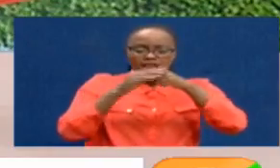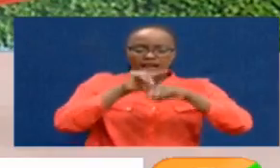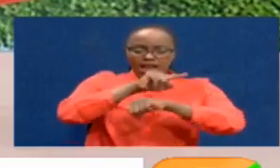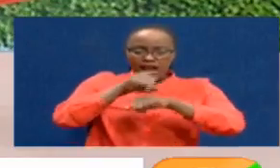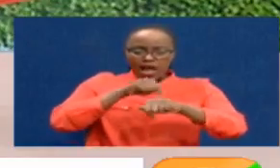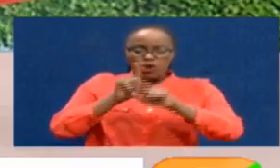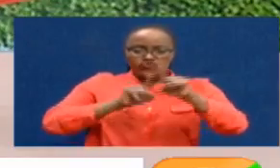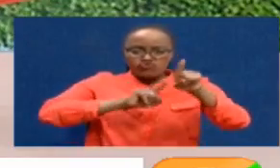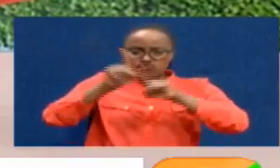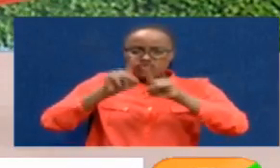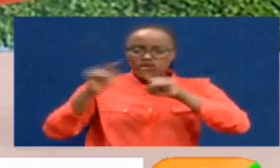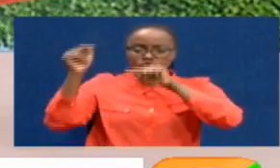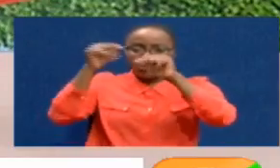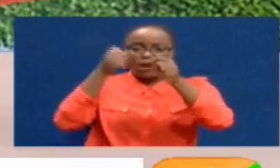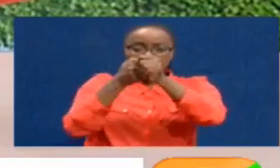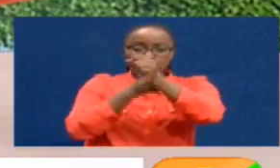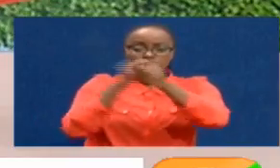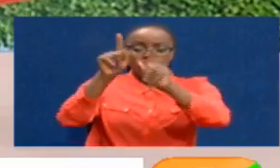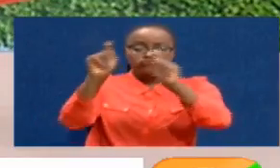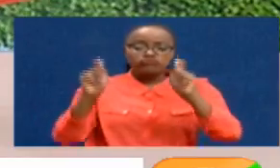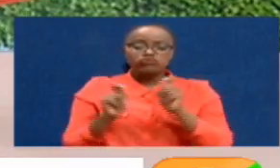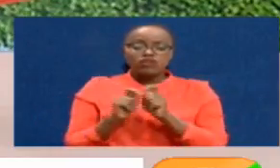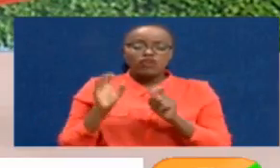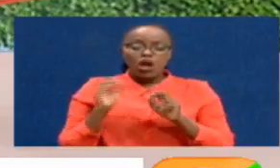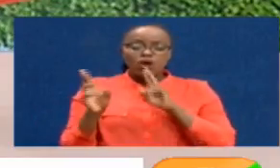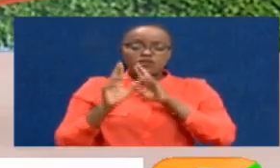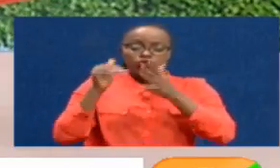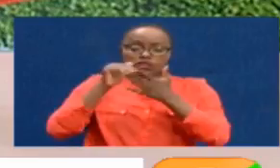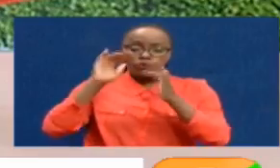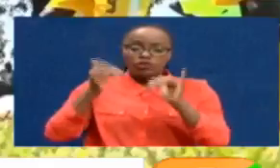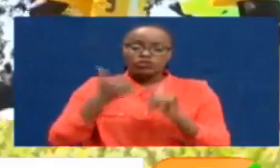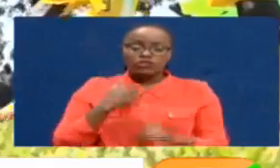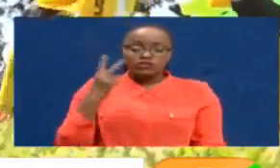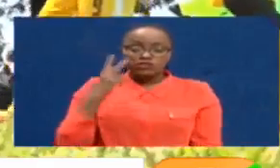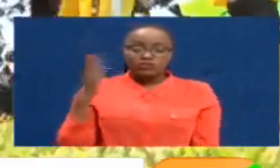journey today to support their team. Mike Okinyi with that story.